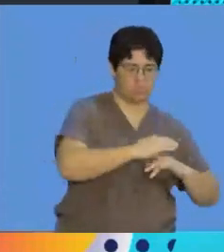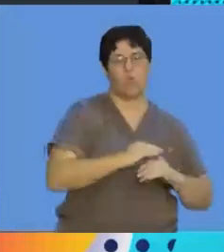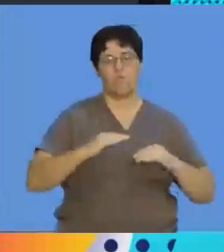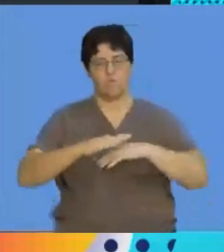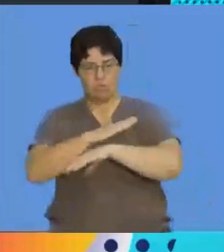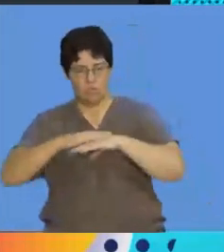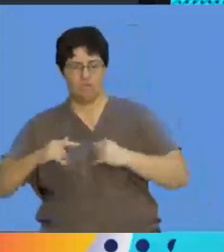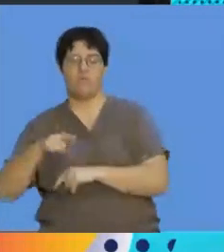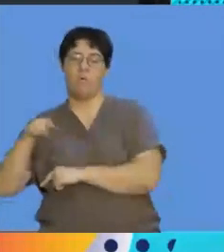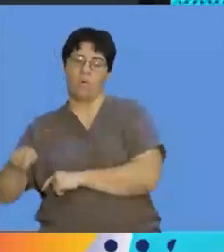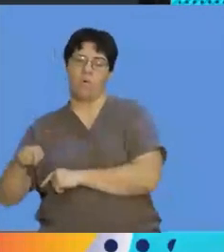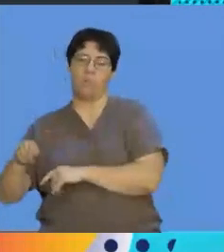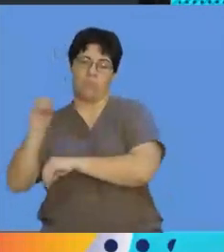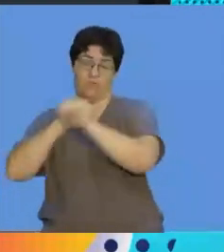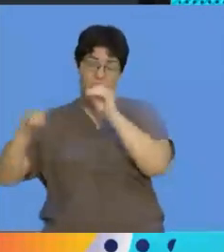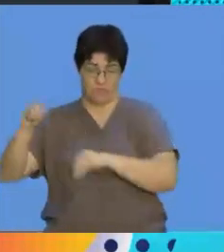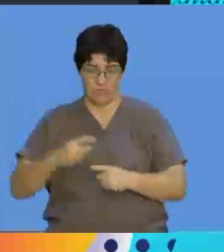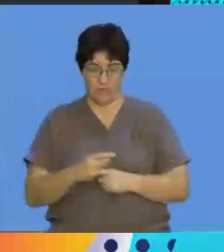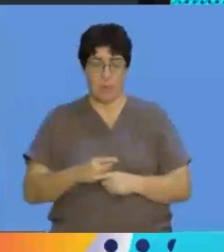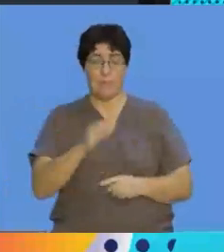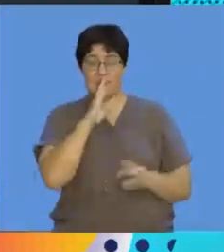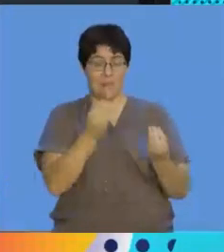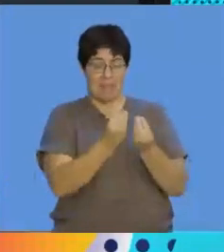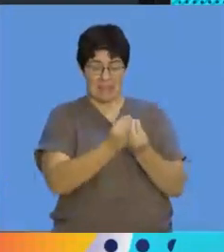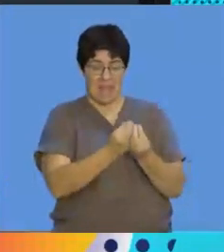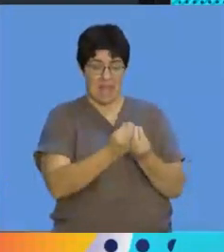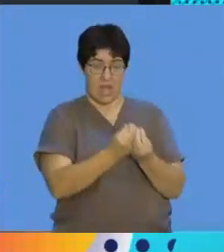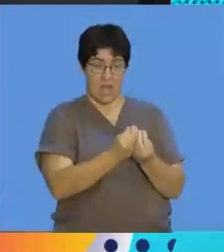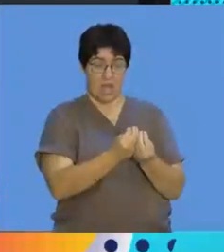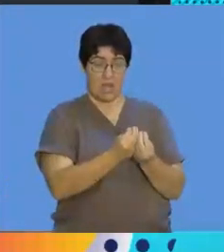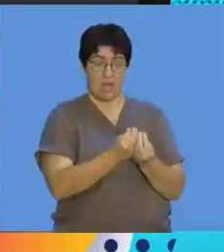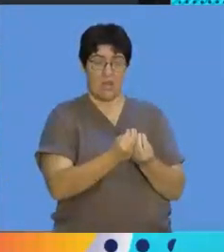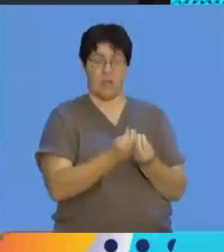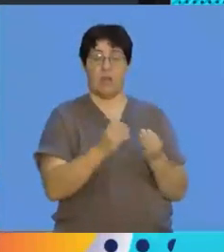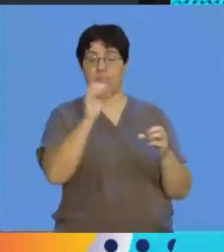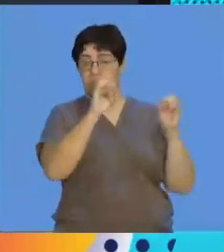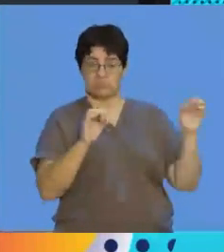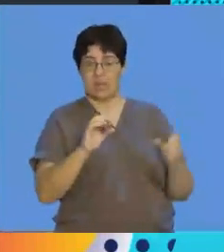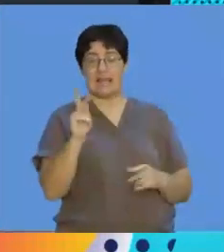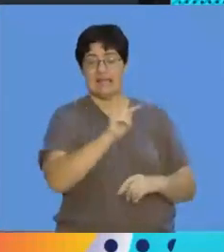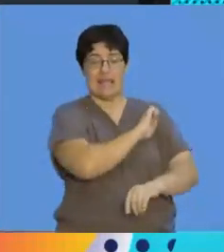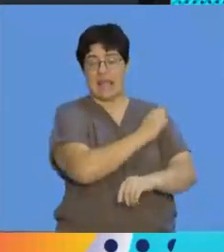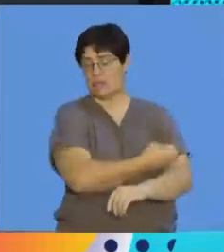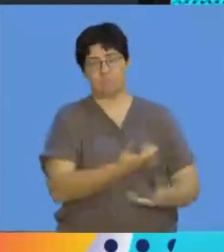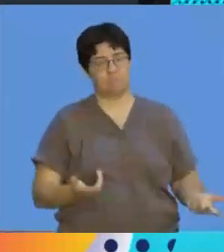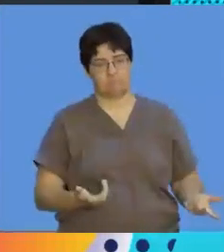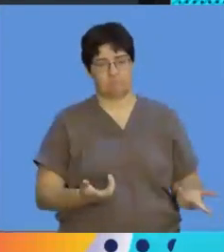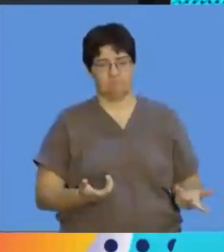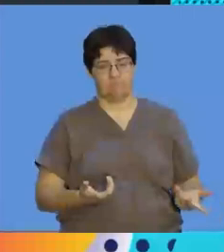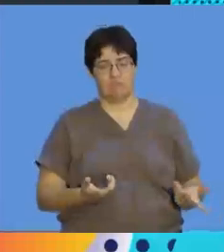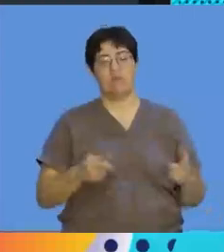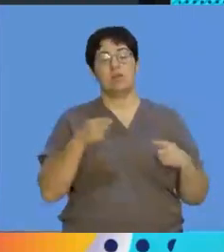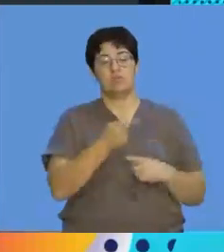saying? There are no particles of matter that do not possess any kinetic energy. So all forms of